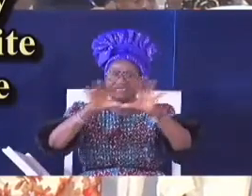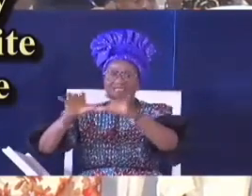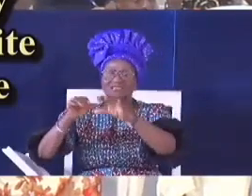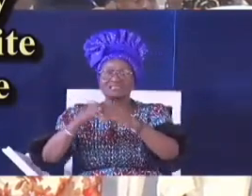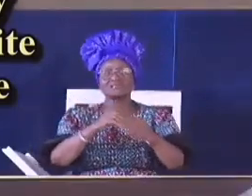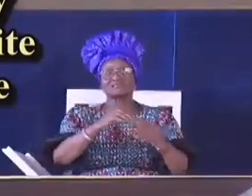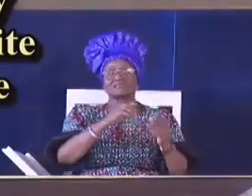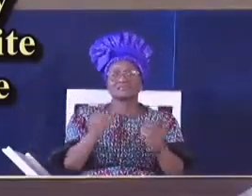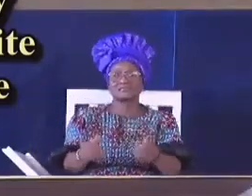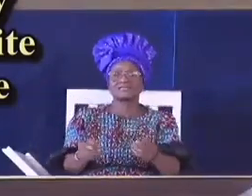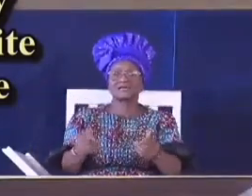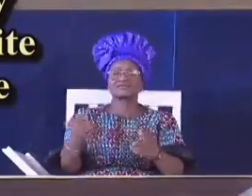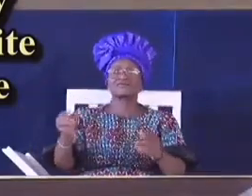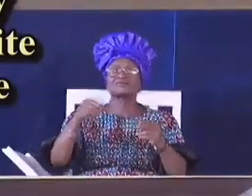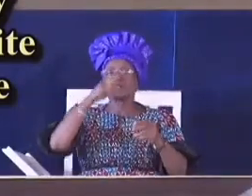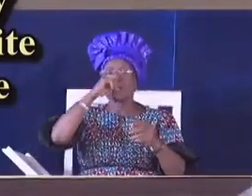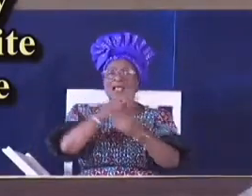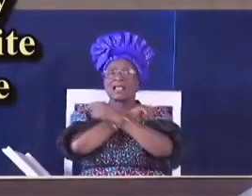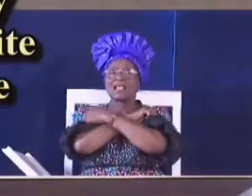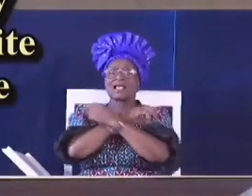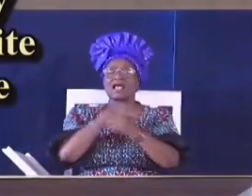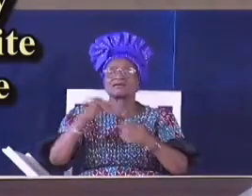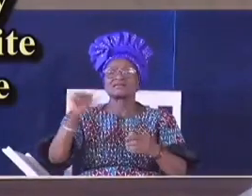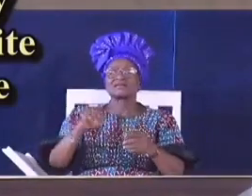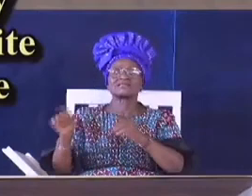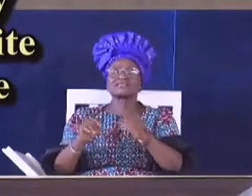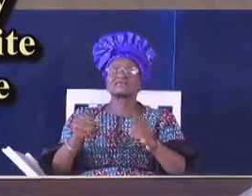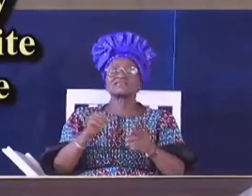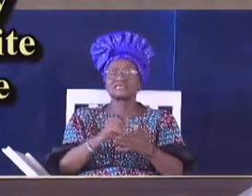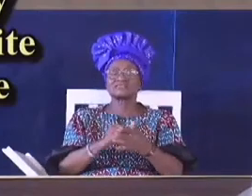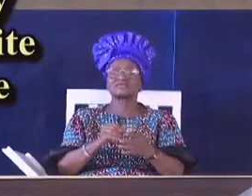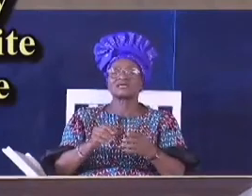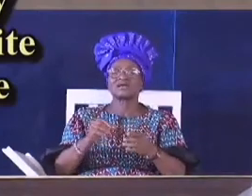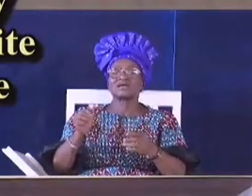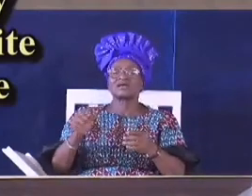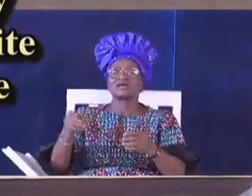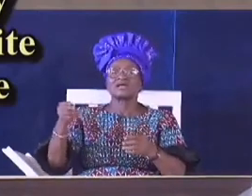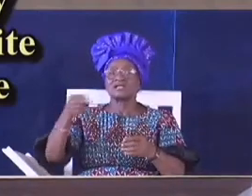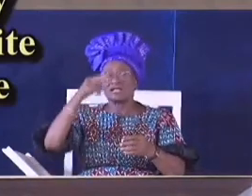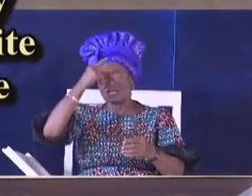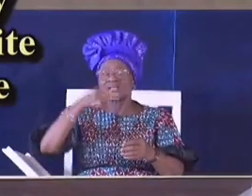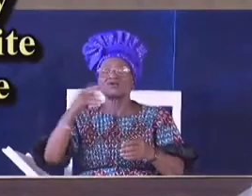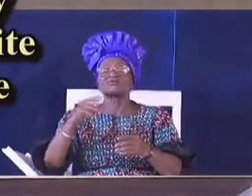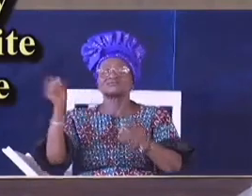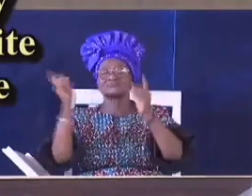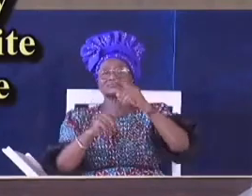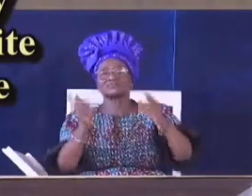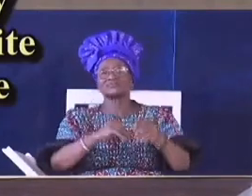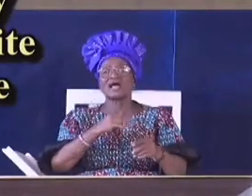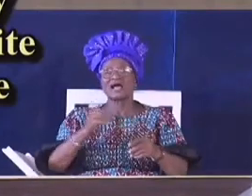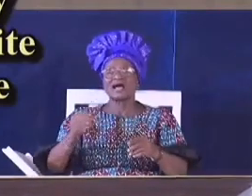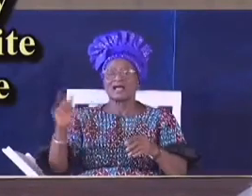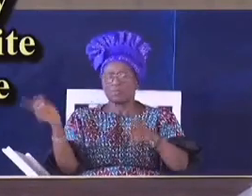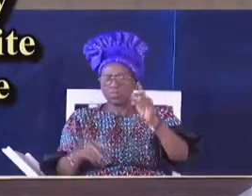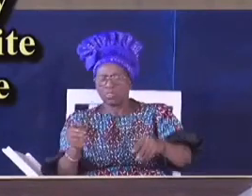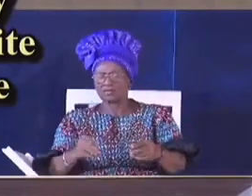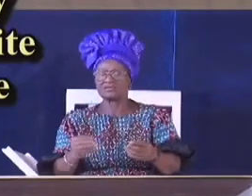And they did so, for Aaron stretched out his hand with his rod and smote the dust of the